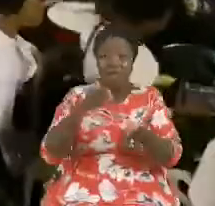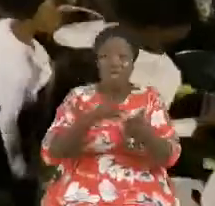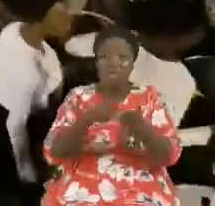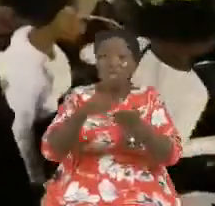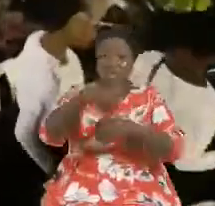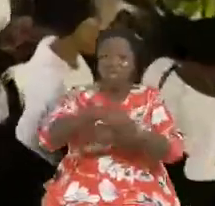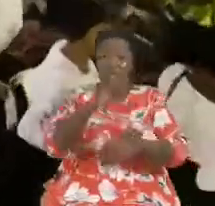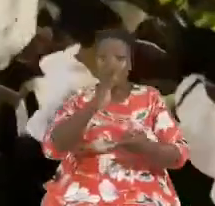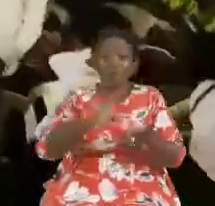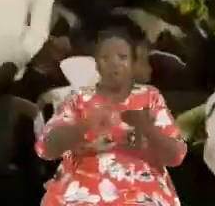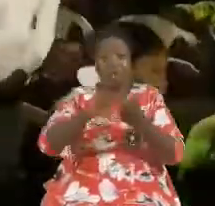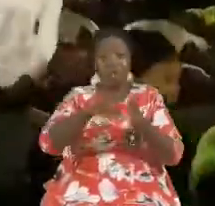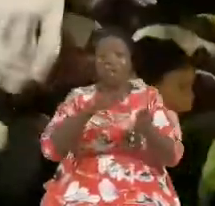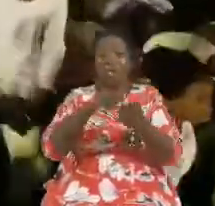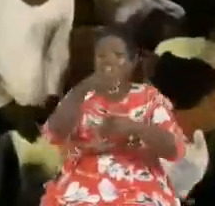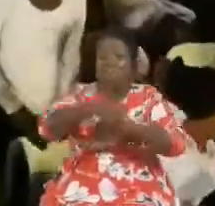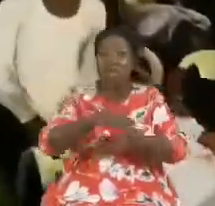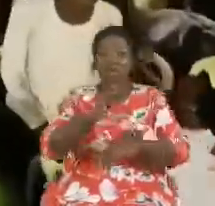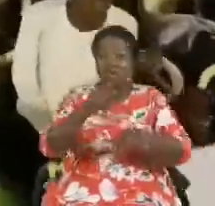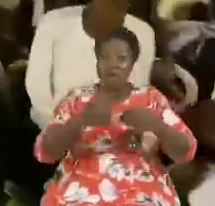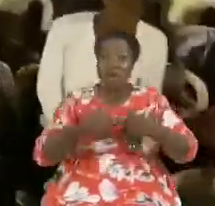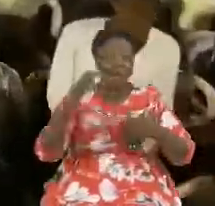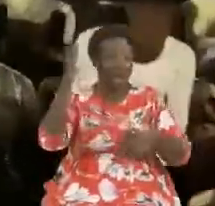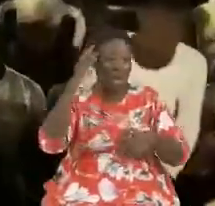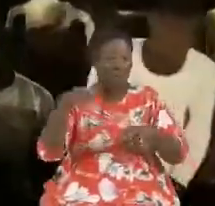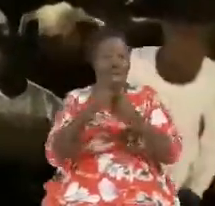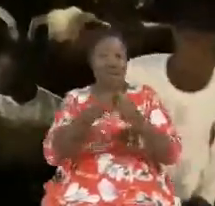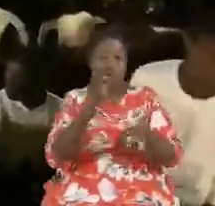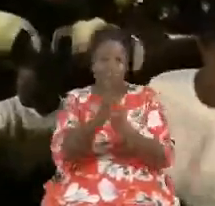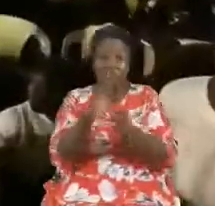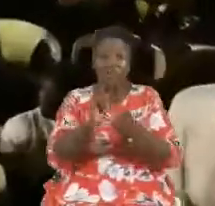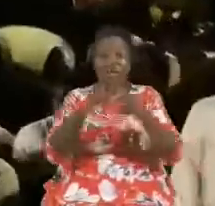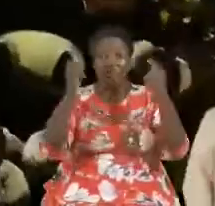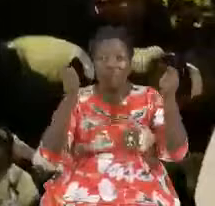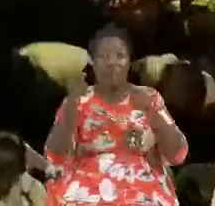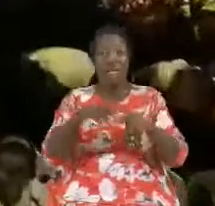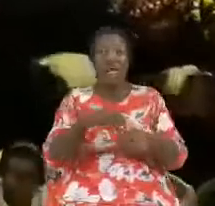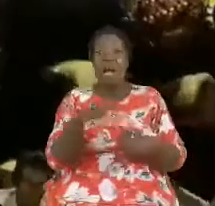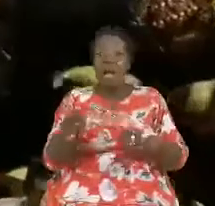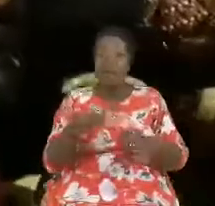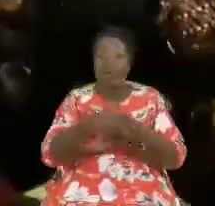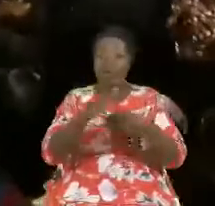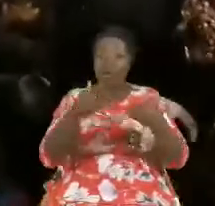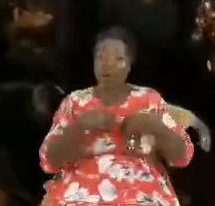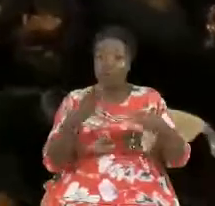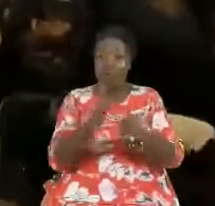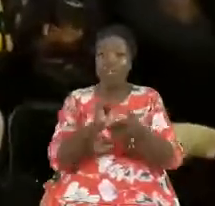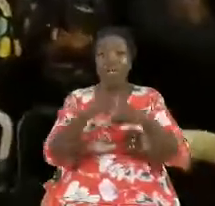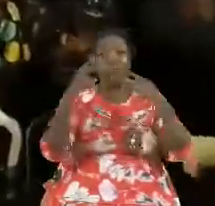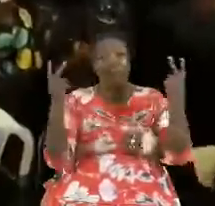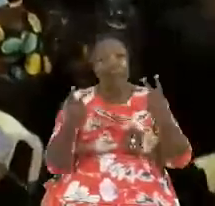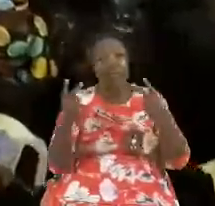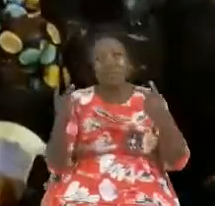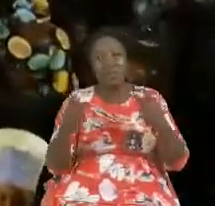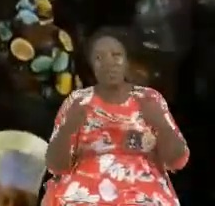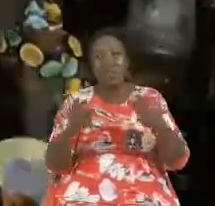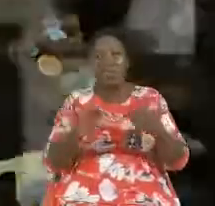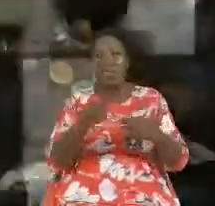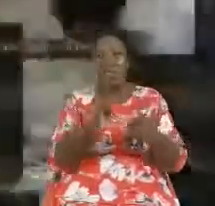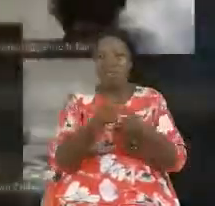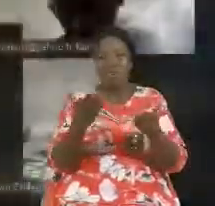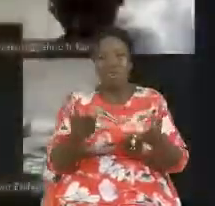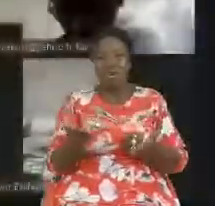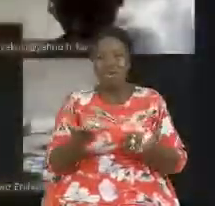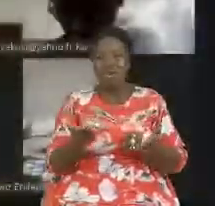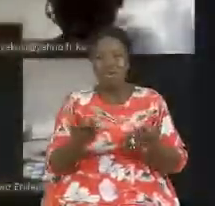Christ and be saved tonight and be forgiven tonight. You have heard, and you are going to keep the victory after you have